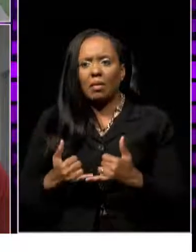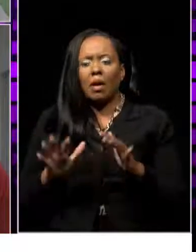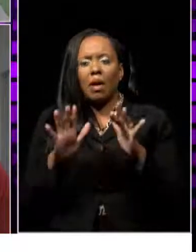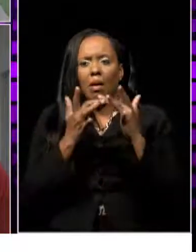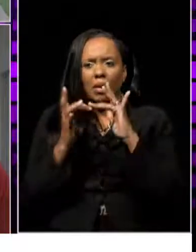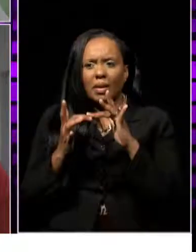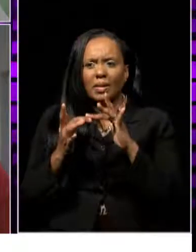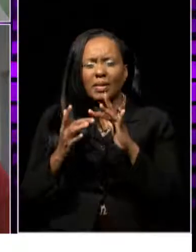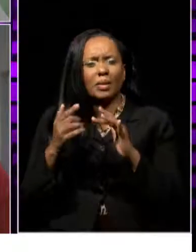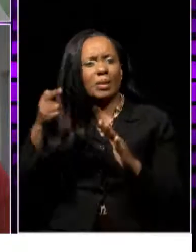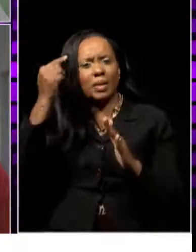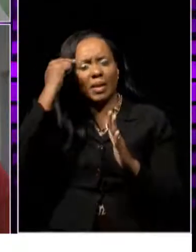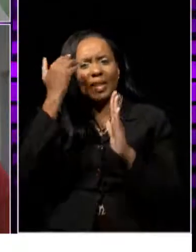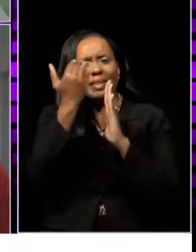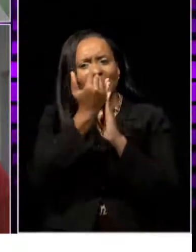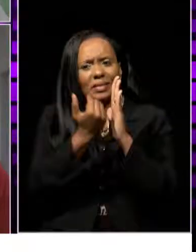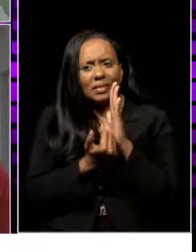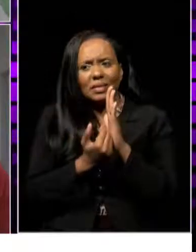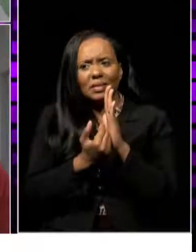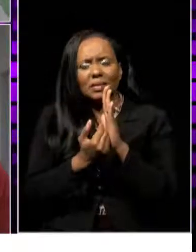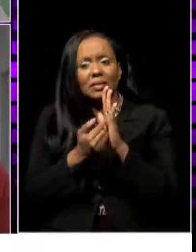environment?